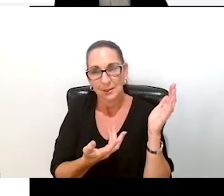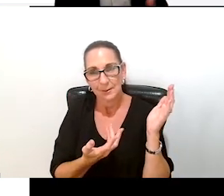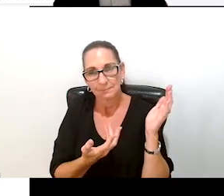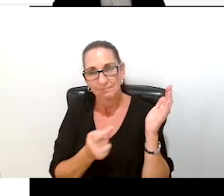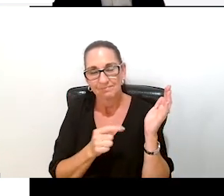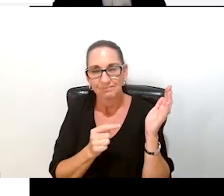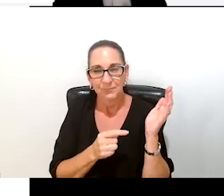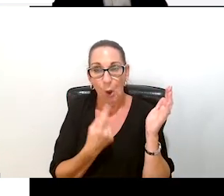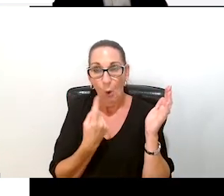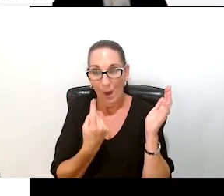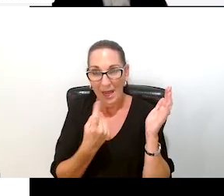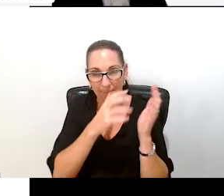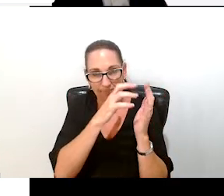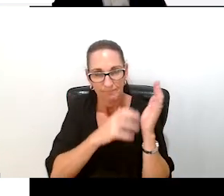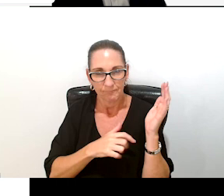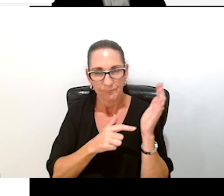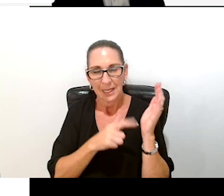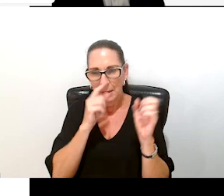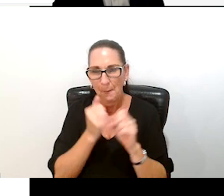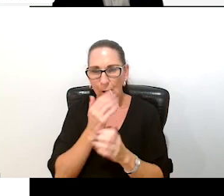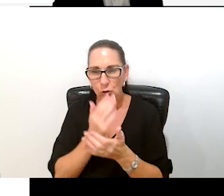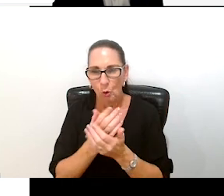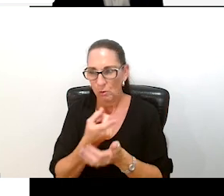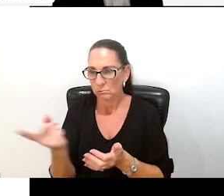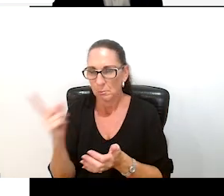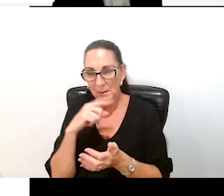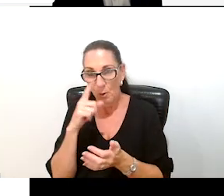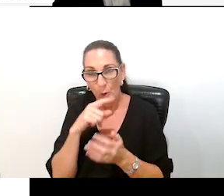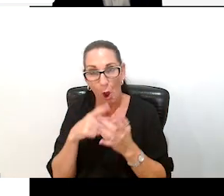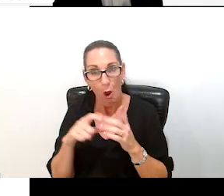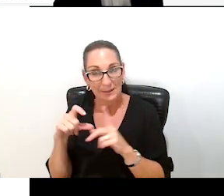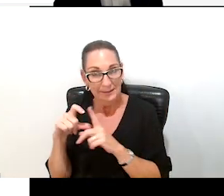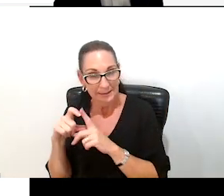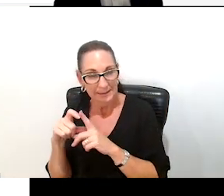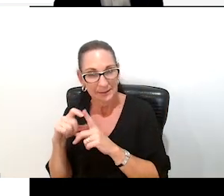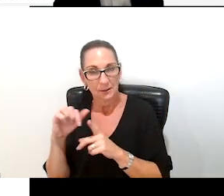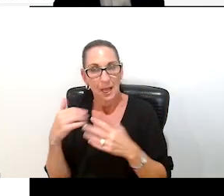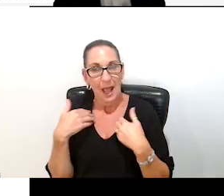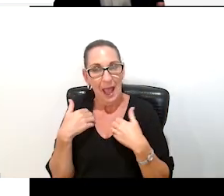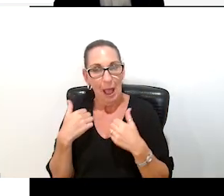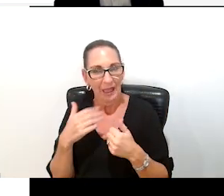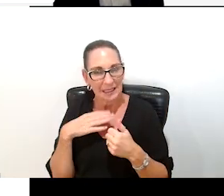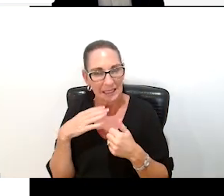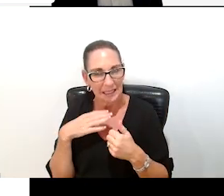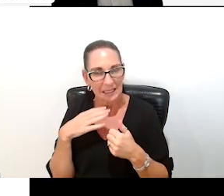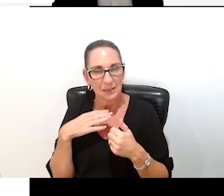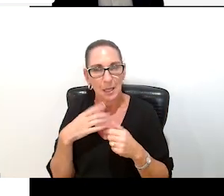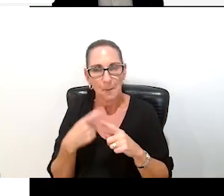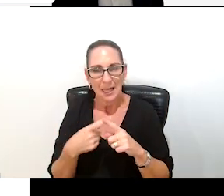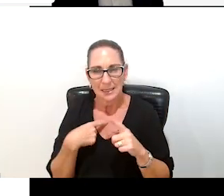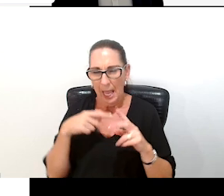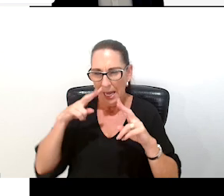a place where we can make sure that the health needs of people with intellectual disability and the needs around analysis